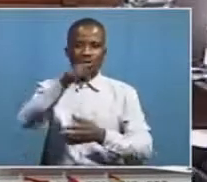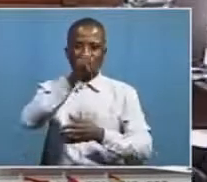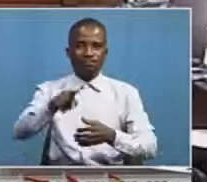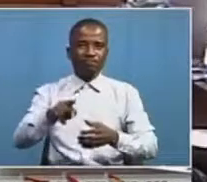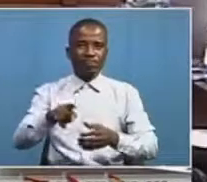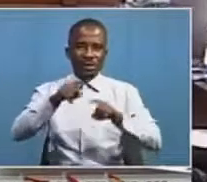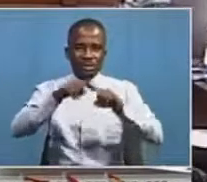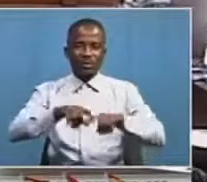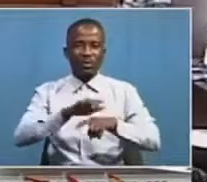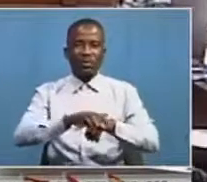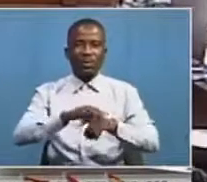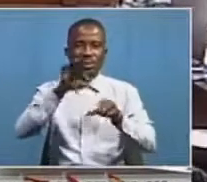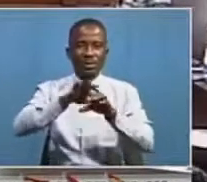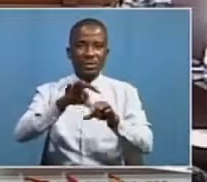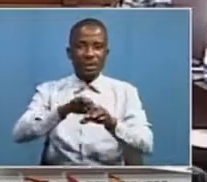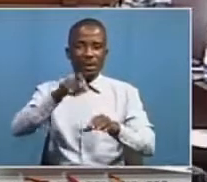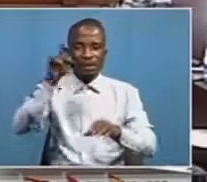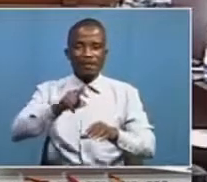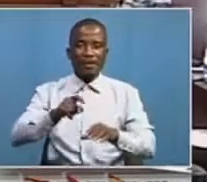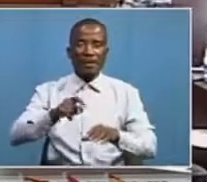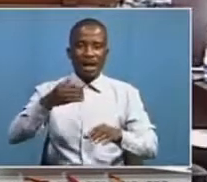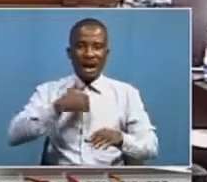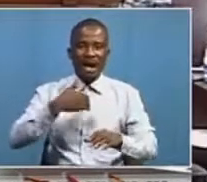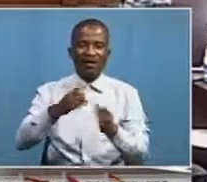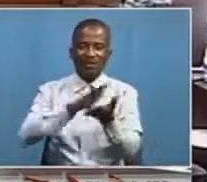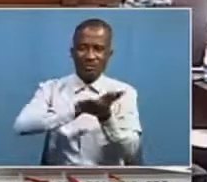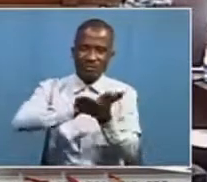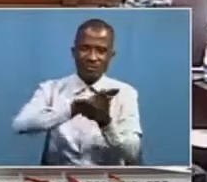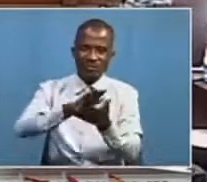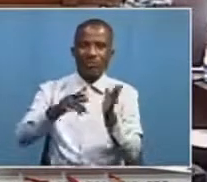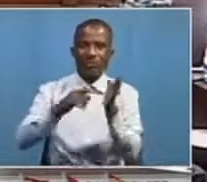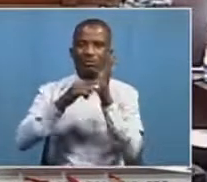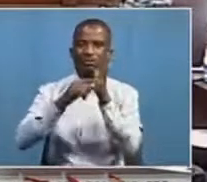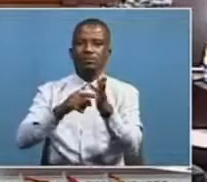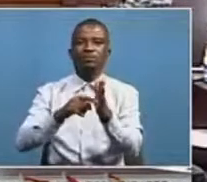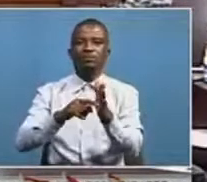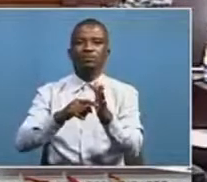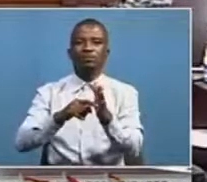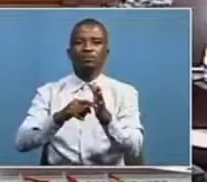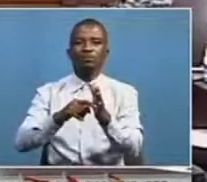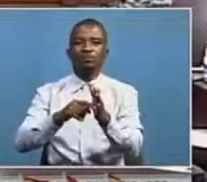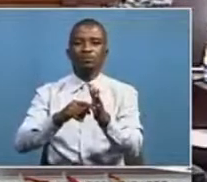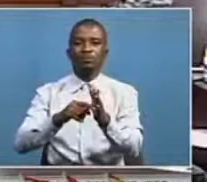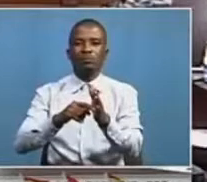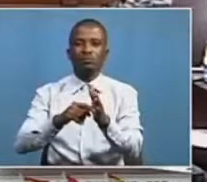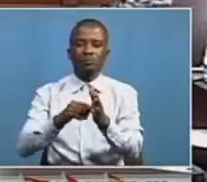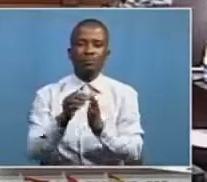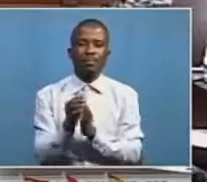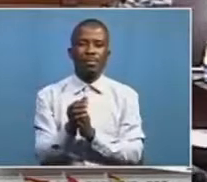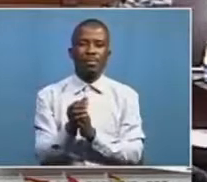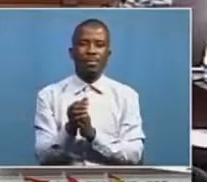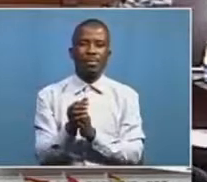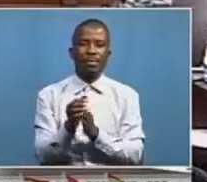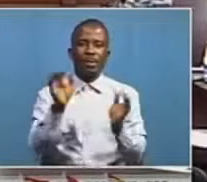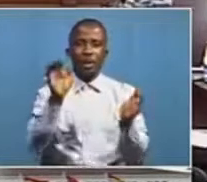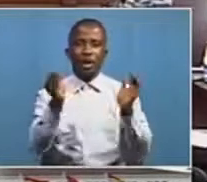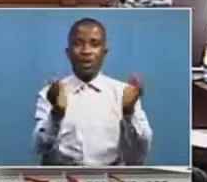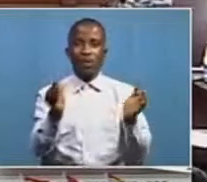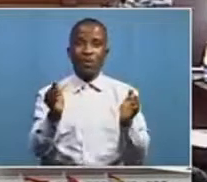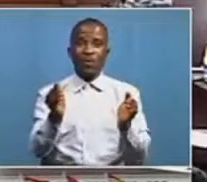election, he bears the legal burden of proof throughout. See Abubakar versus